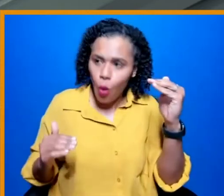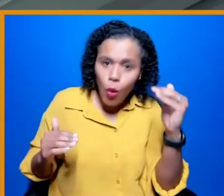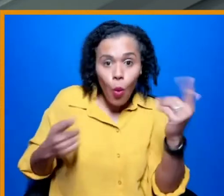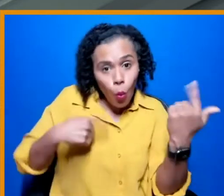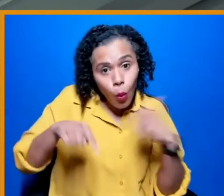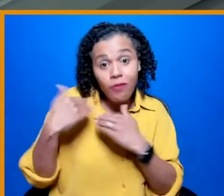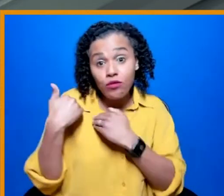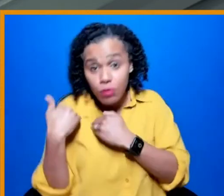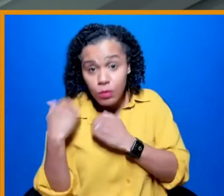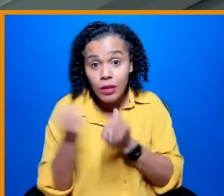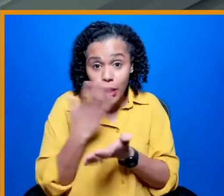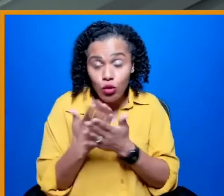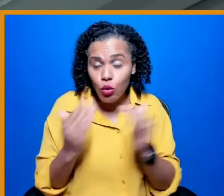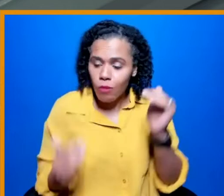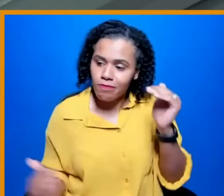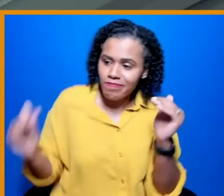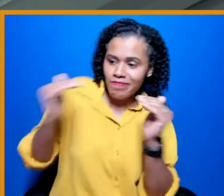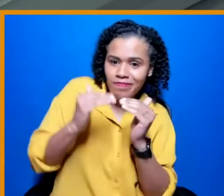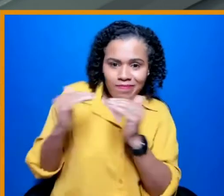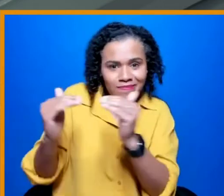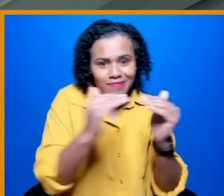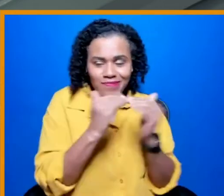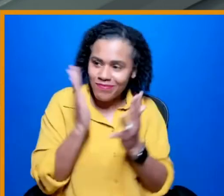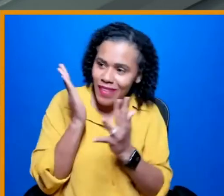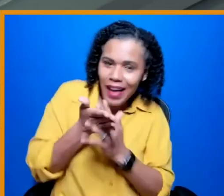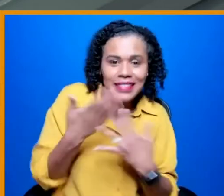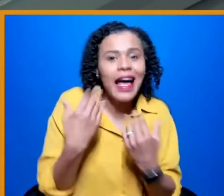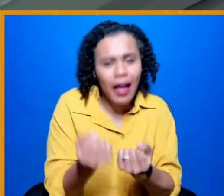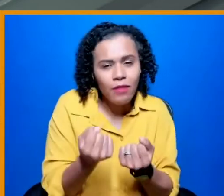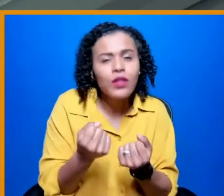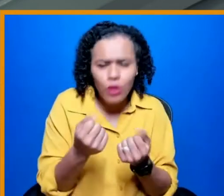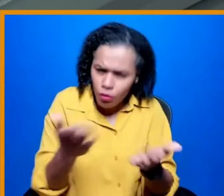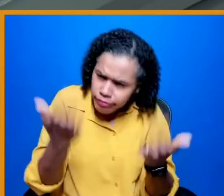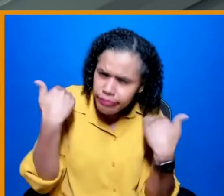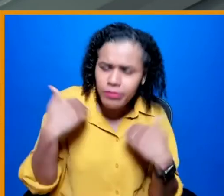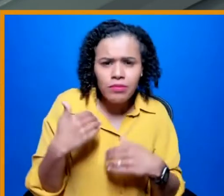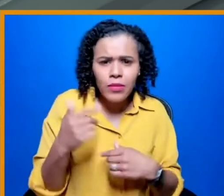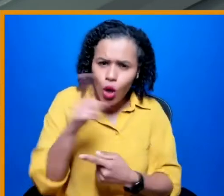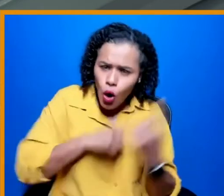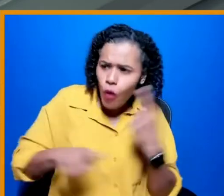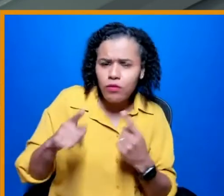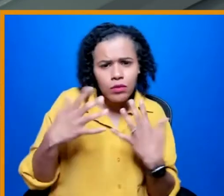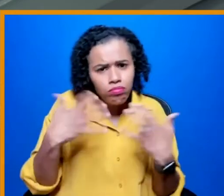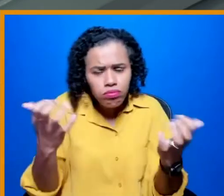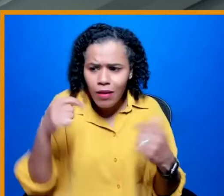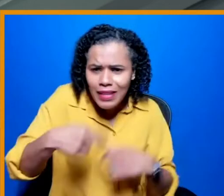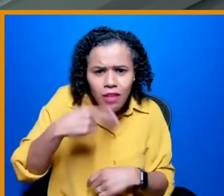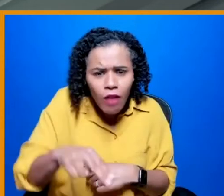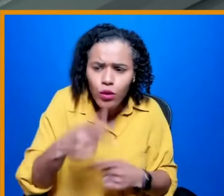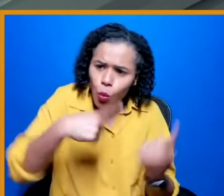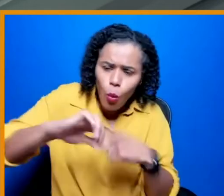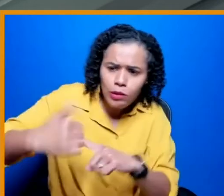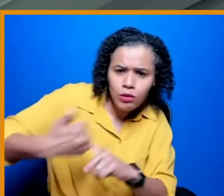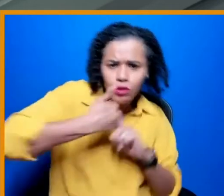in making it happen. So let's do that, conference. Let's, this afternoon, support this motion